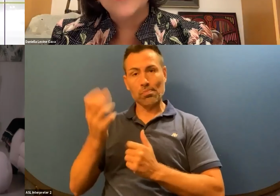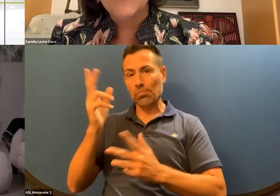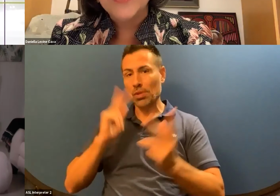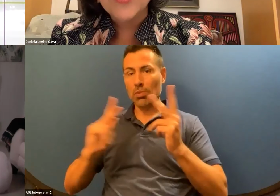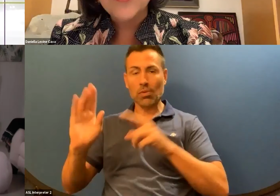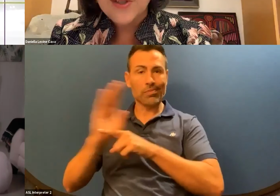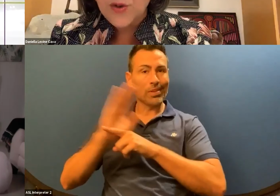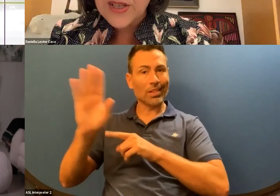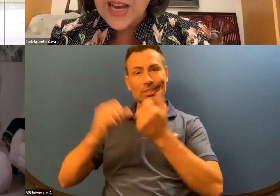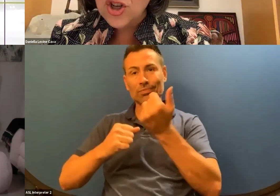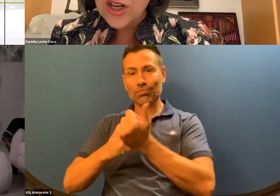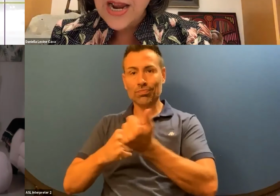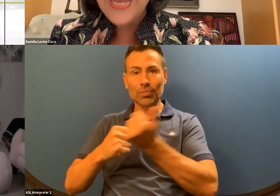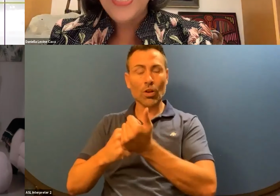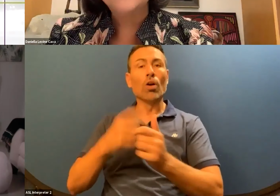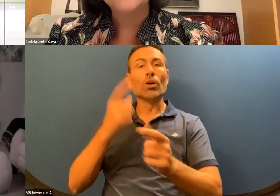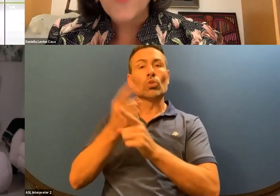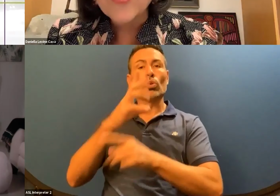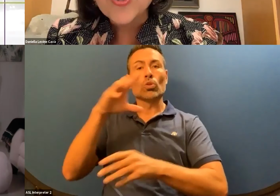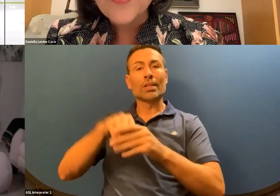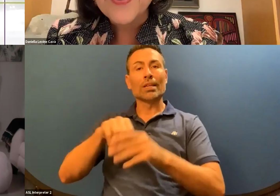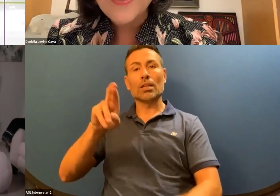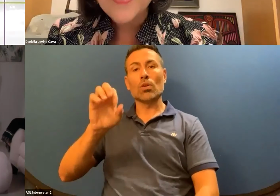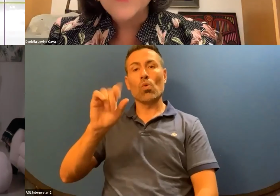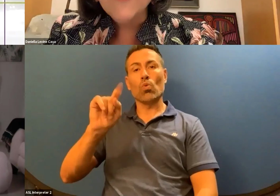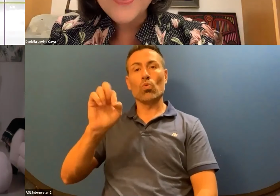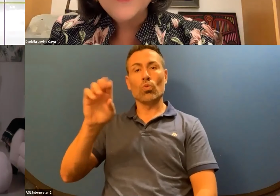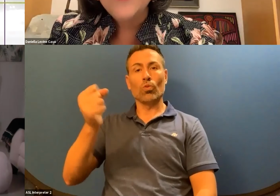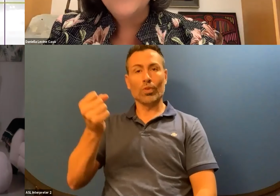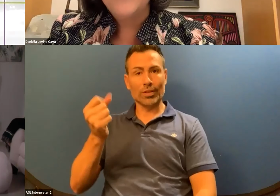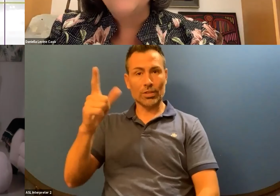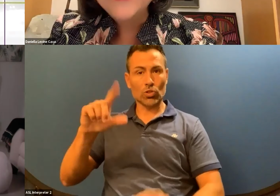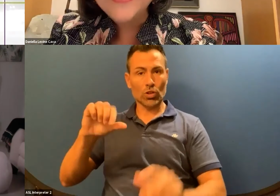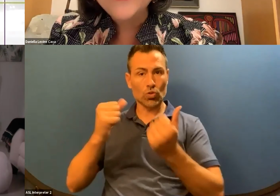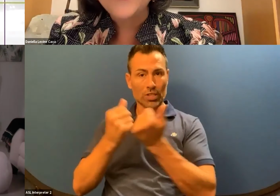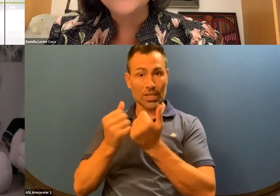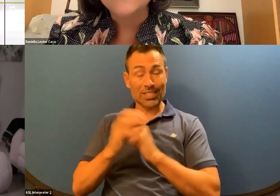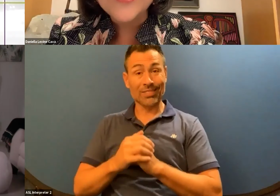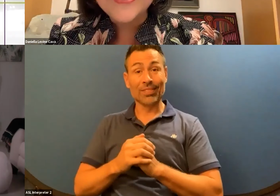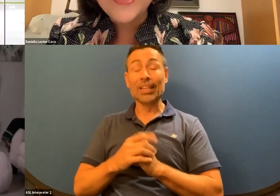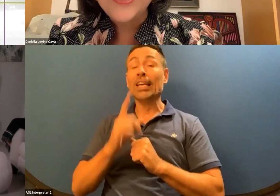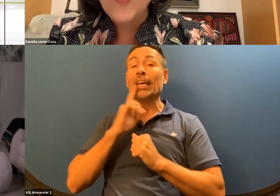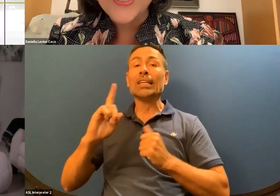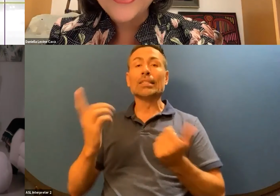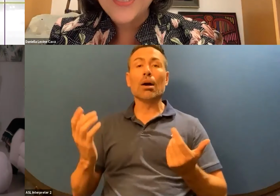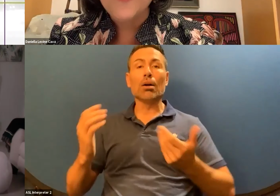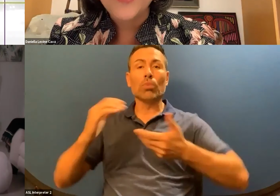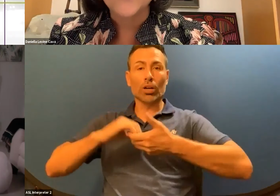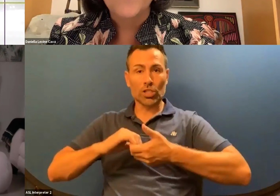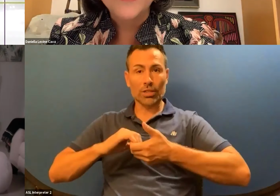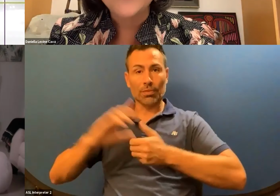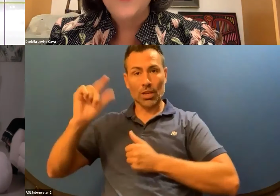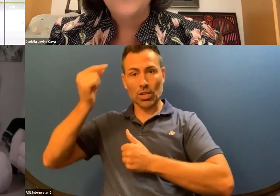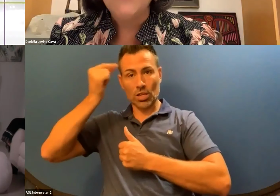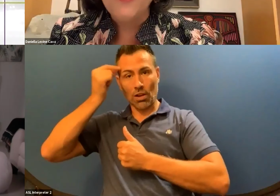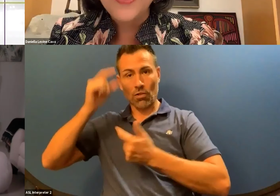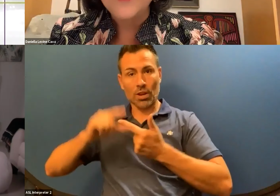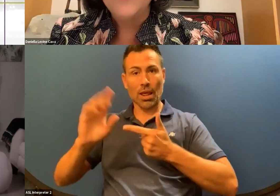recently the Realtors Association, and it's a partnership. Government and business and civil society working together. That's what